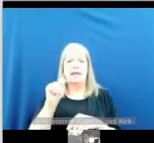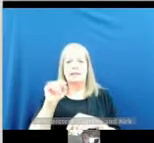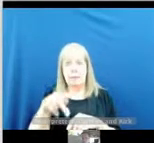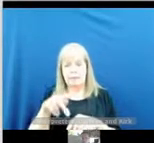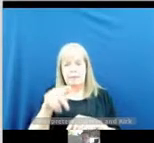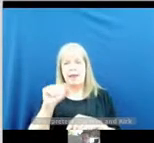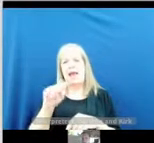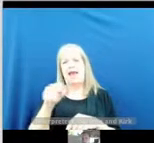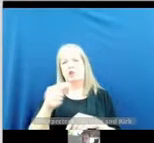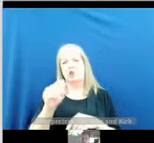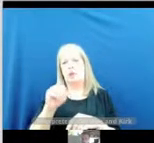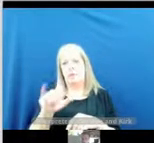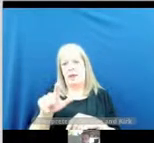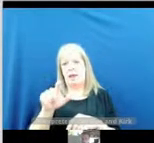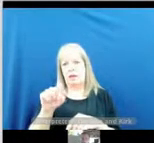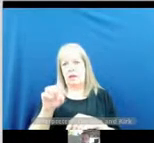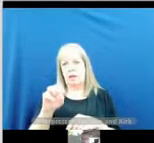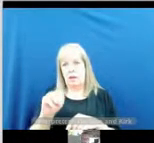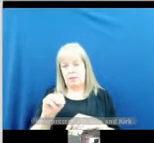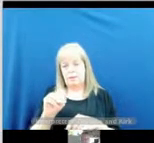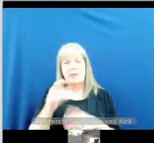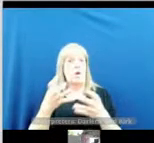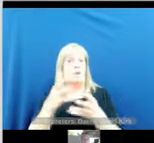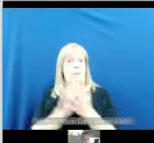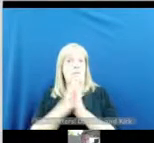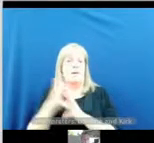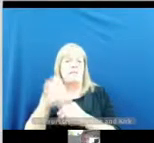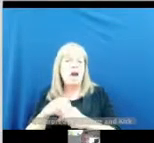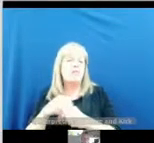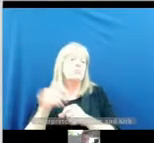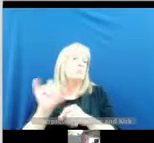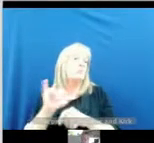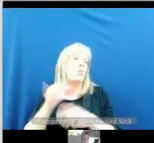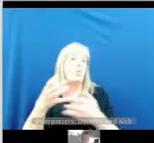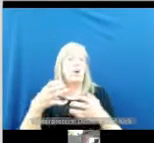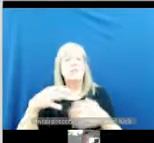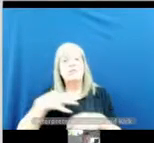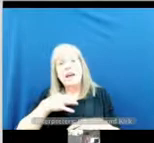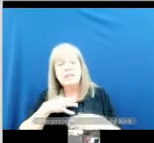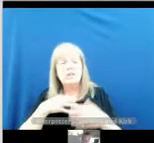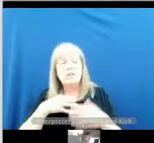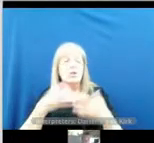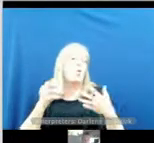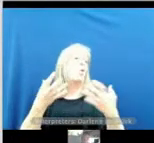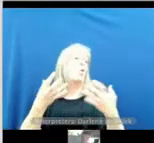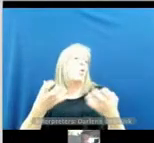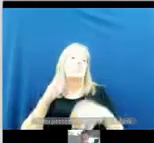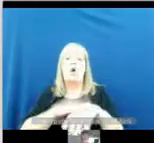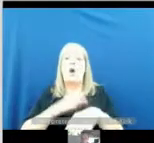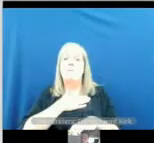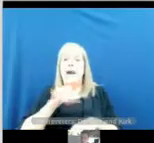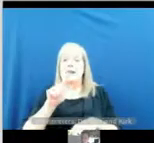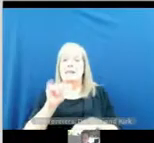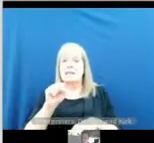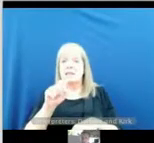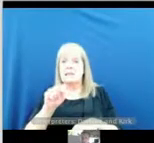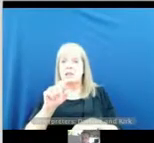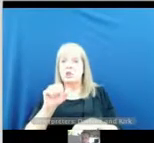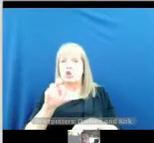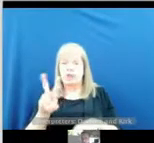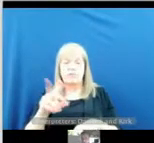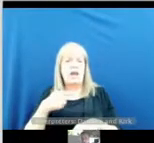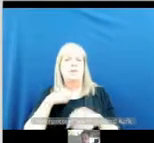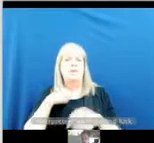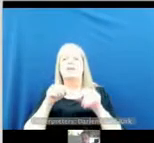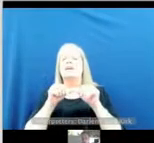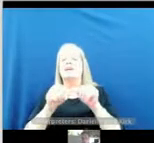deafblindtip@gmail.com, and if you're interested in getting involved in terms of volunteering, or if you'd also like to get on my listserv, I have a constant contact